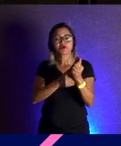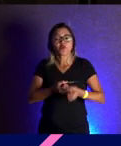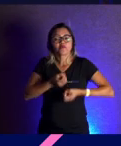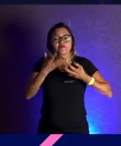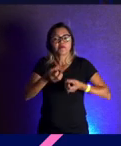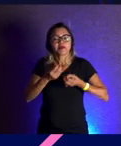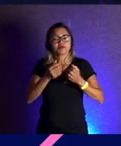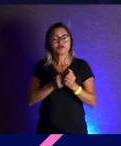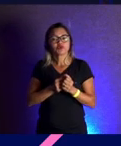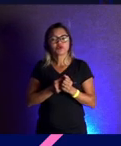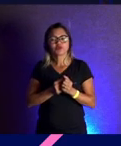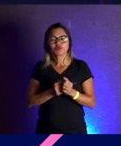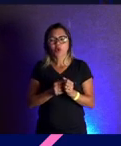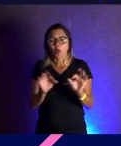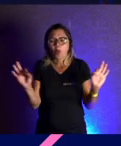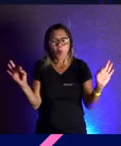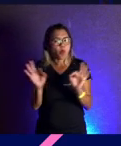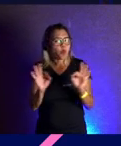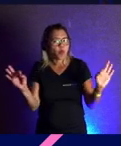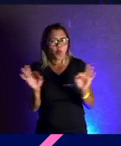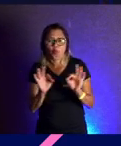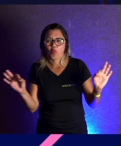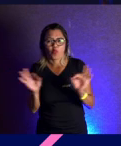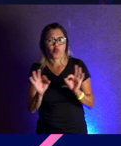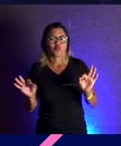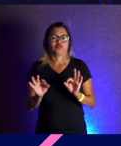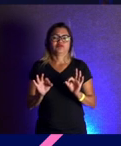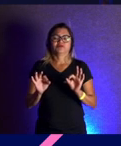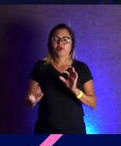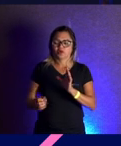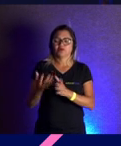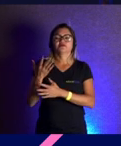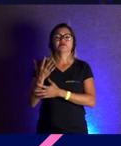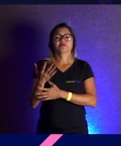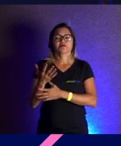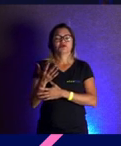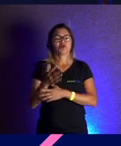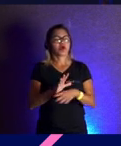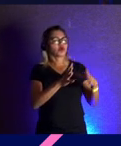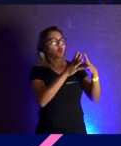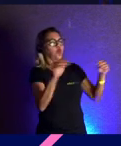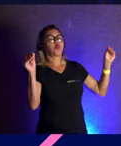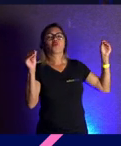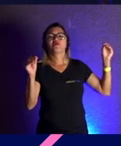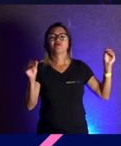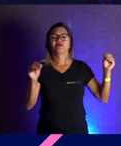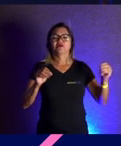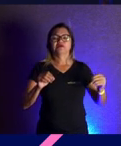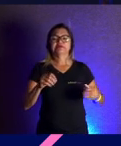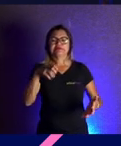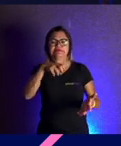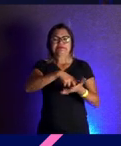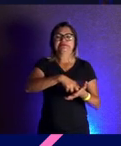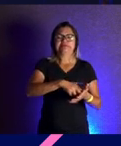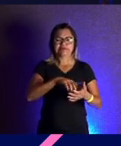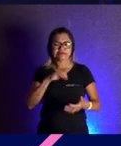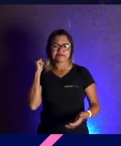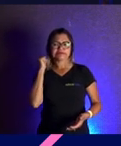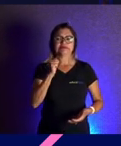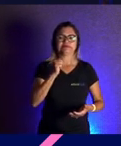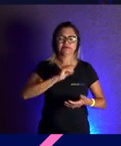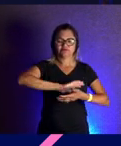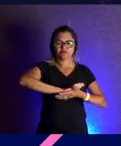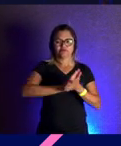anyone. People are disappeared, people are tortured, people are kidnapped, people are murdered. It is